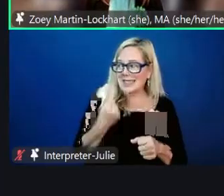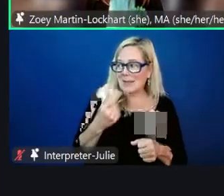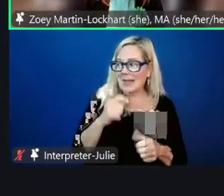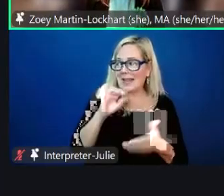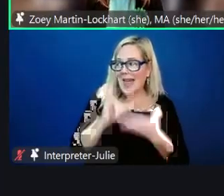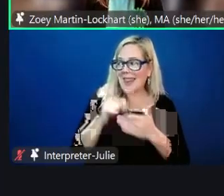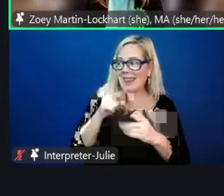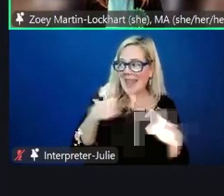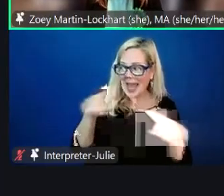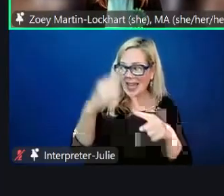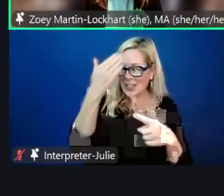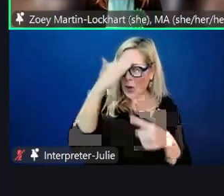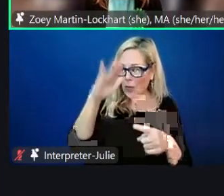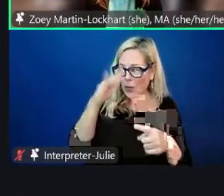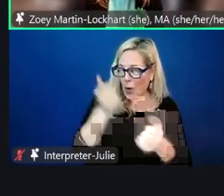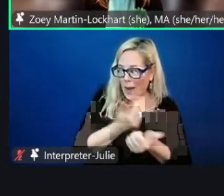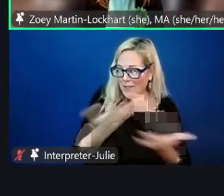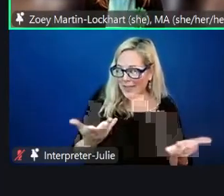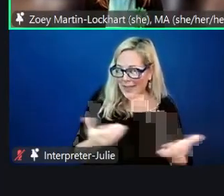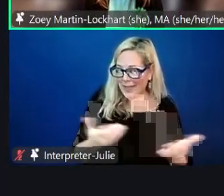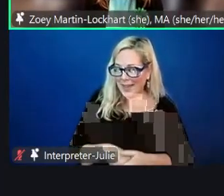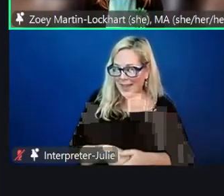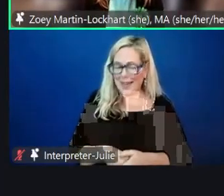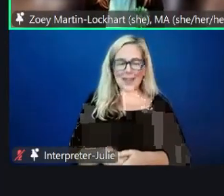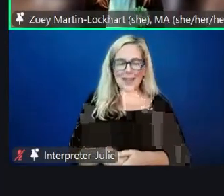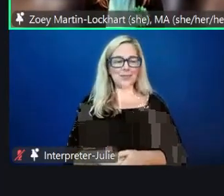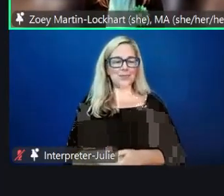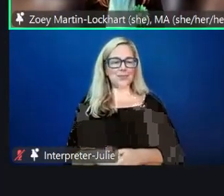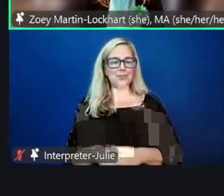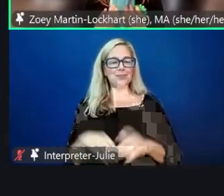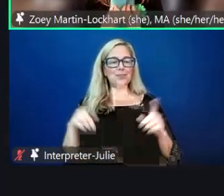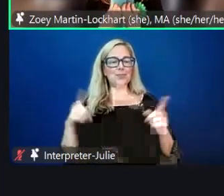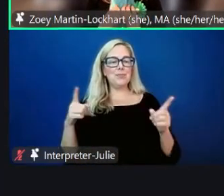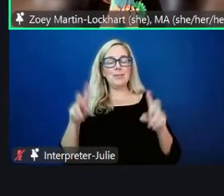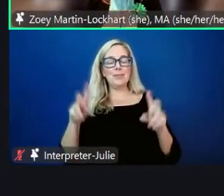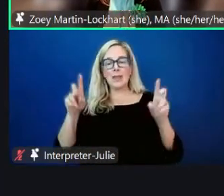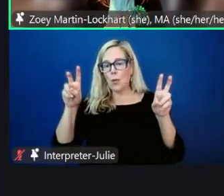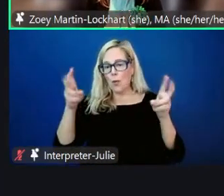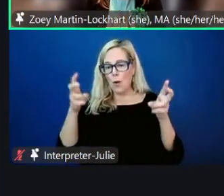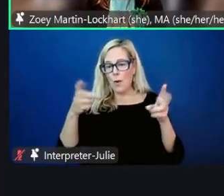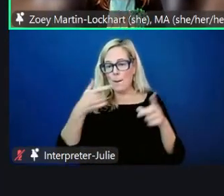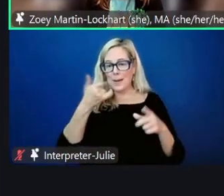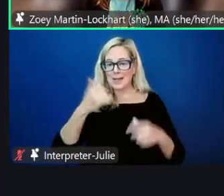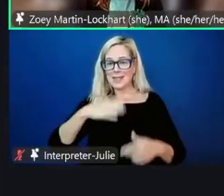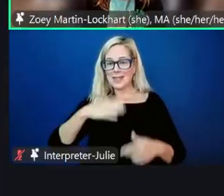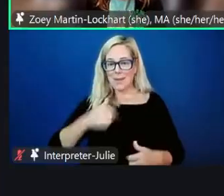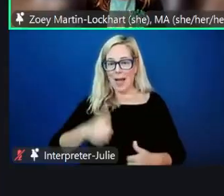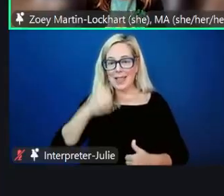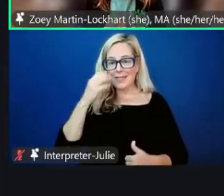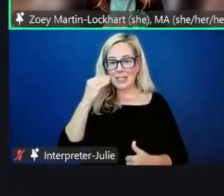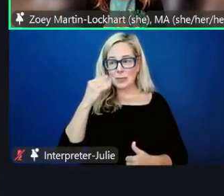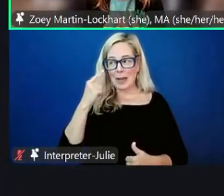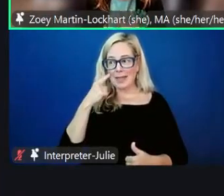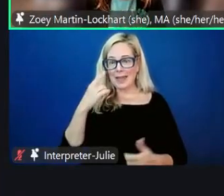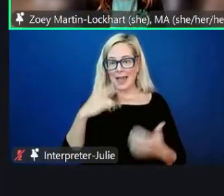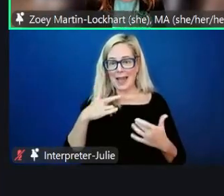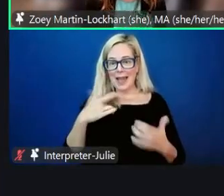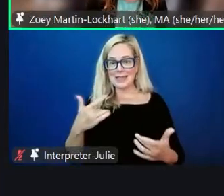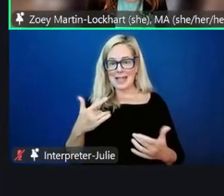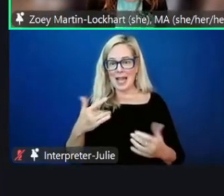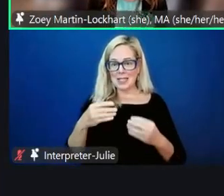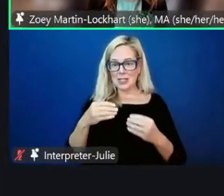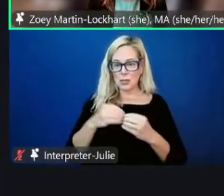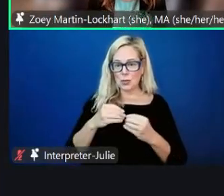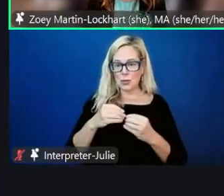everything, close quote. And, quote, because of my lived experience, I think I tend a lot more to the emotions